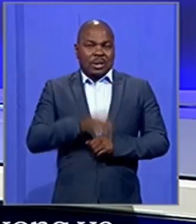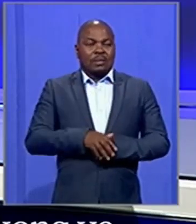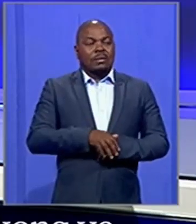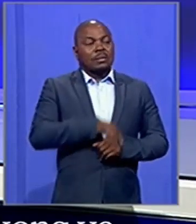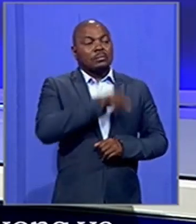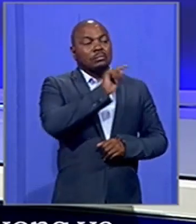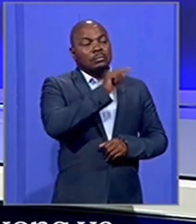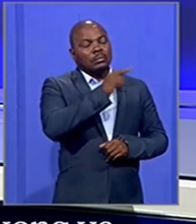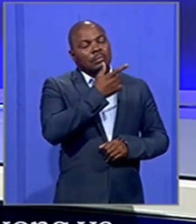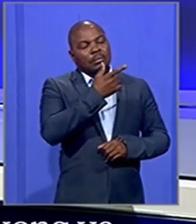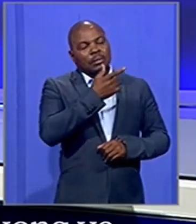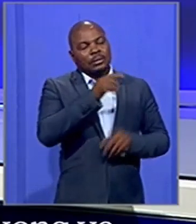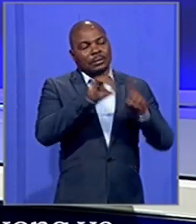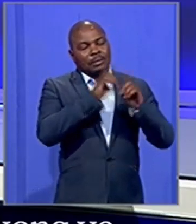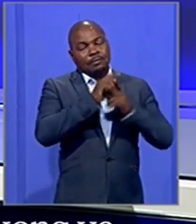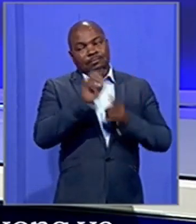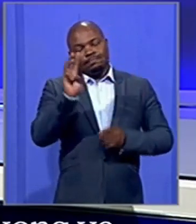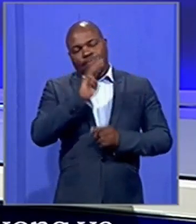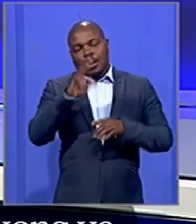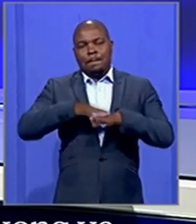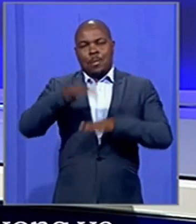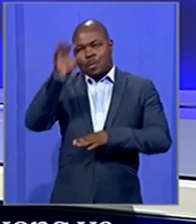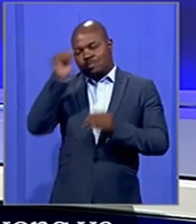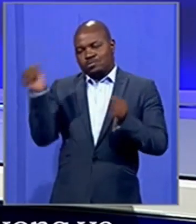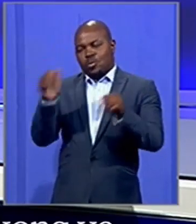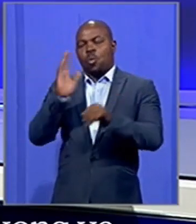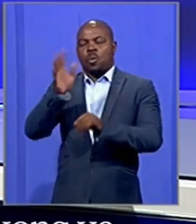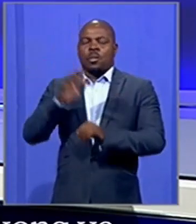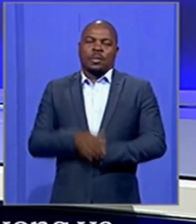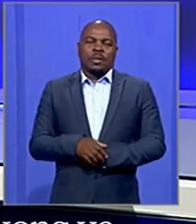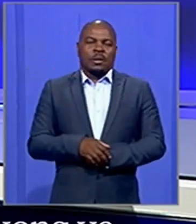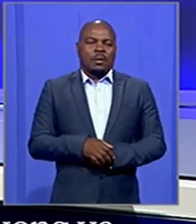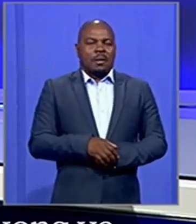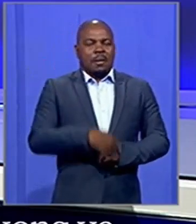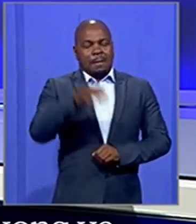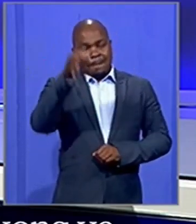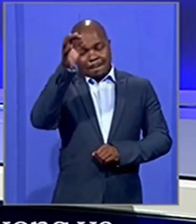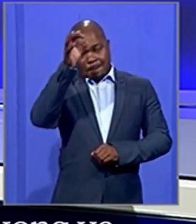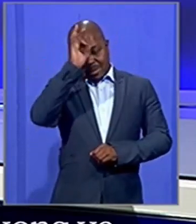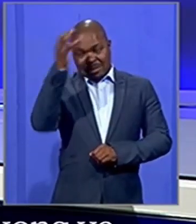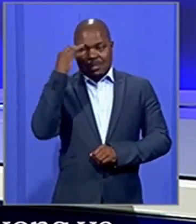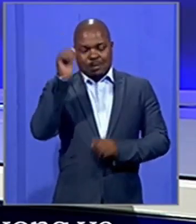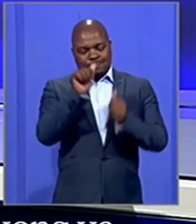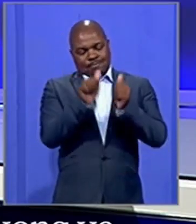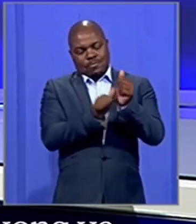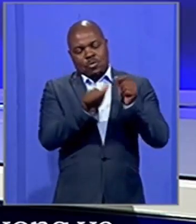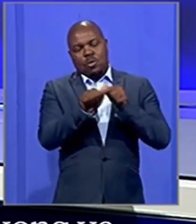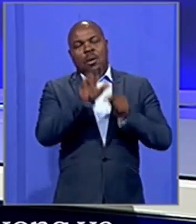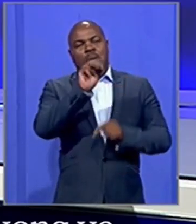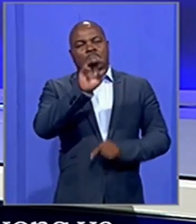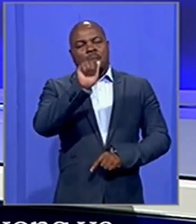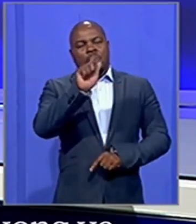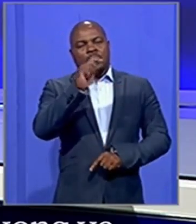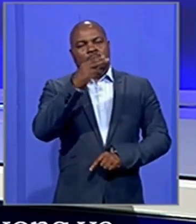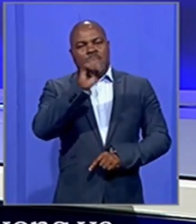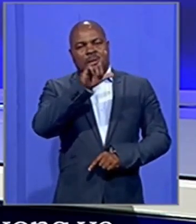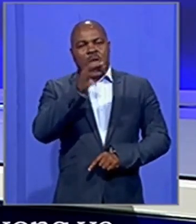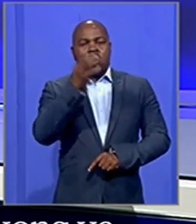matlafatša palo ya maphodisa mebileng. Motlatšatona wa maphodisa Castle Mathale o ikanne gore maphodisa a